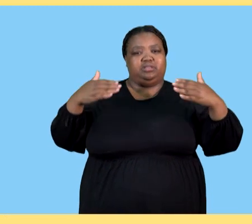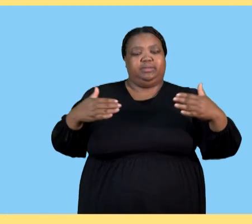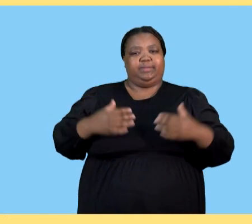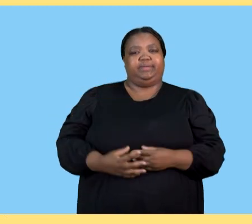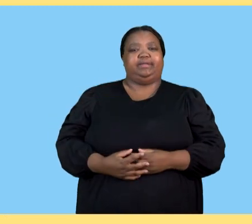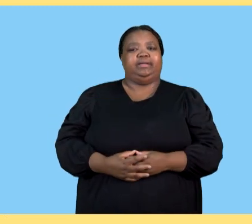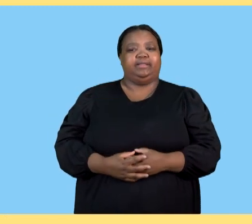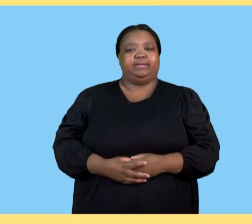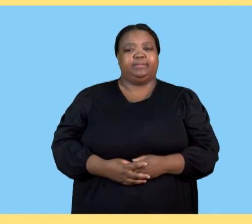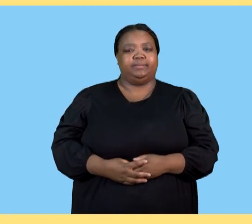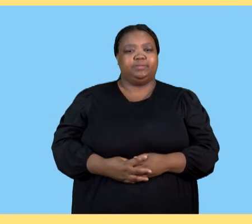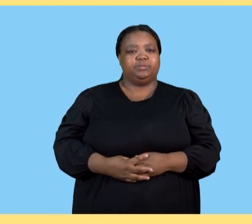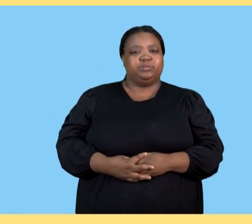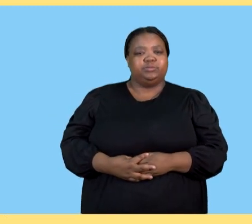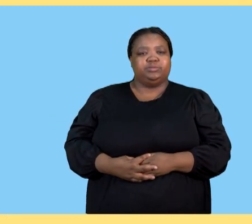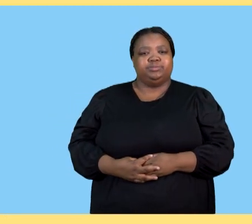at the beginning.